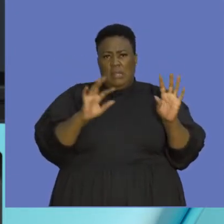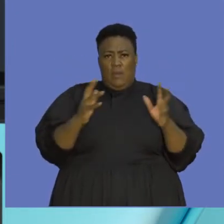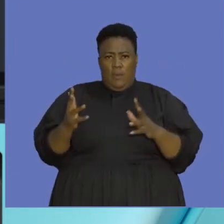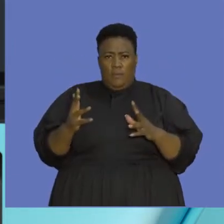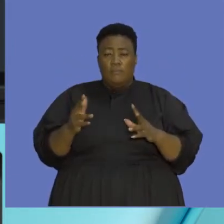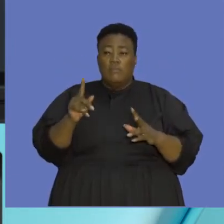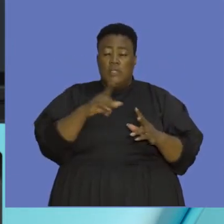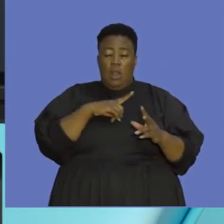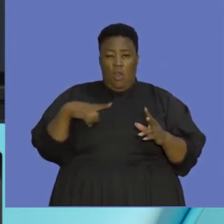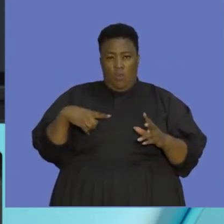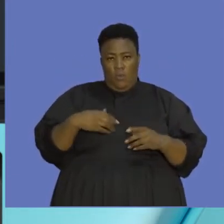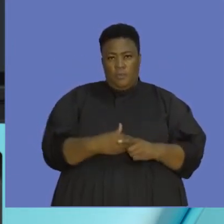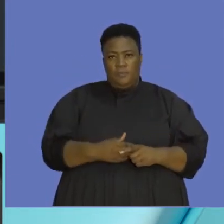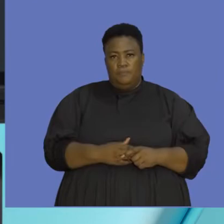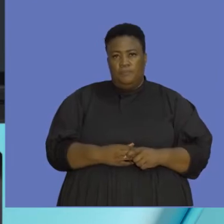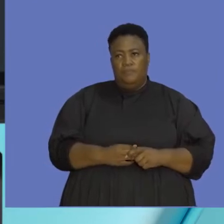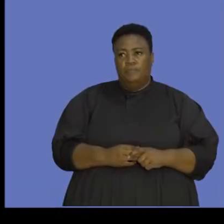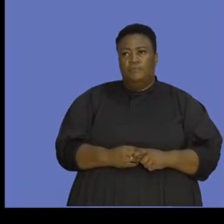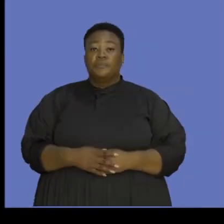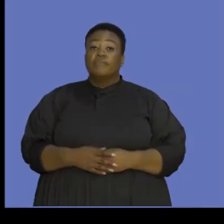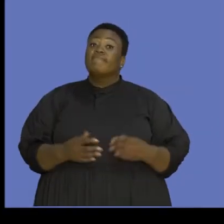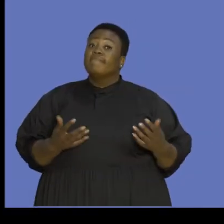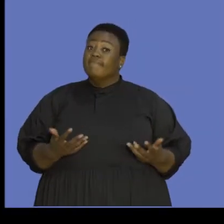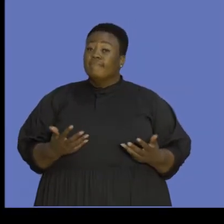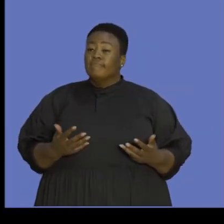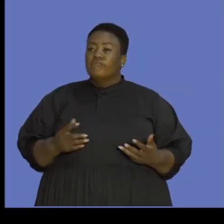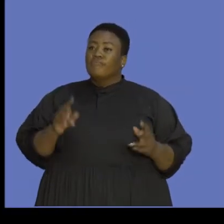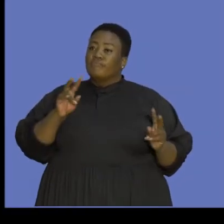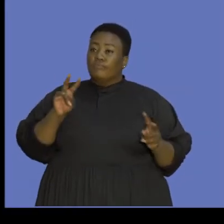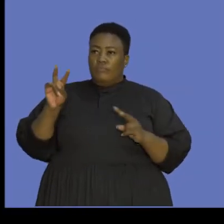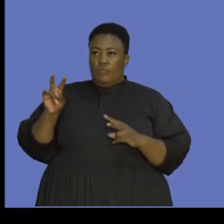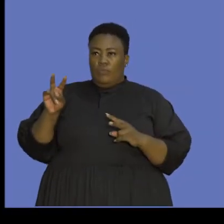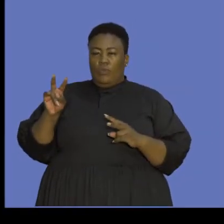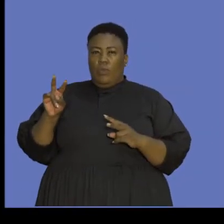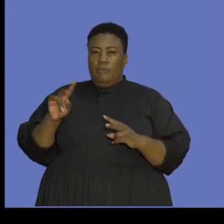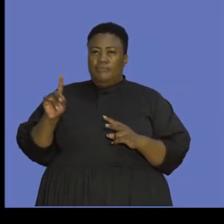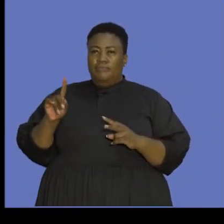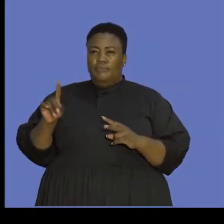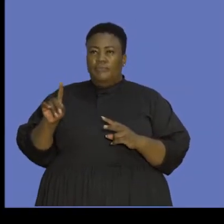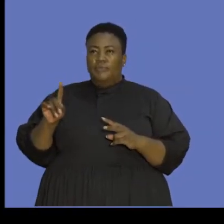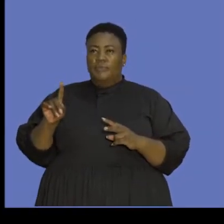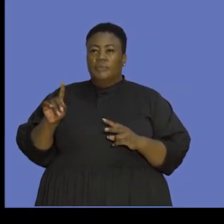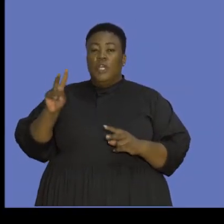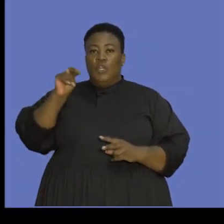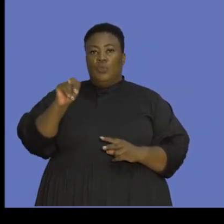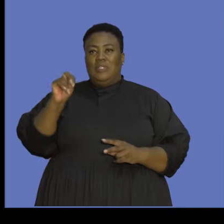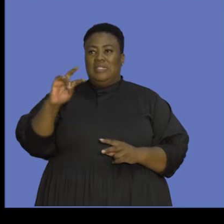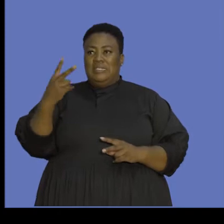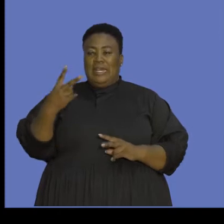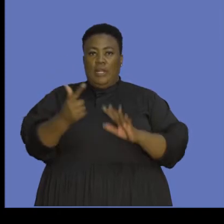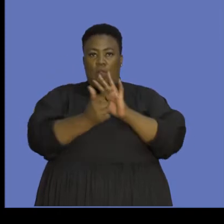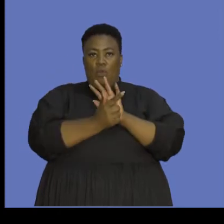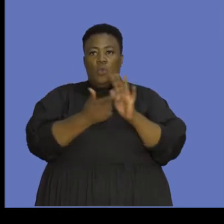it's a long one. So let's look at Newton's second law, and we're going to break it